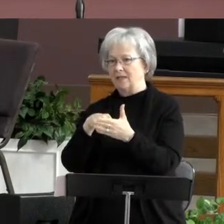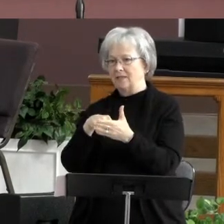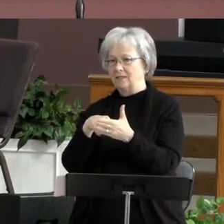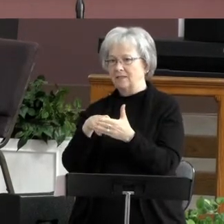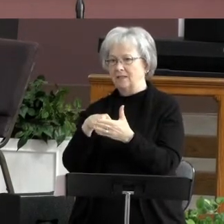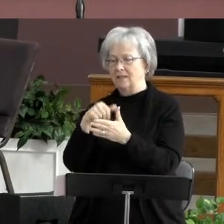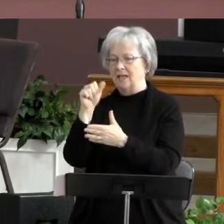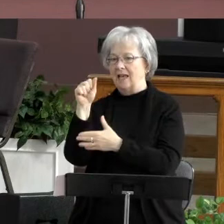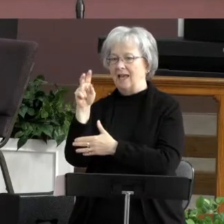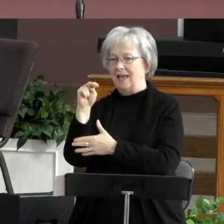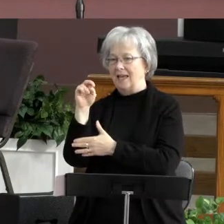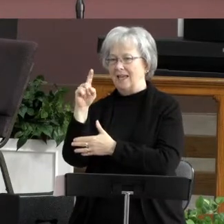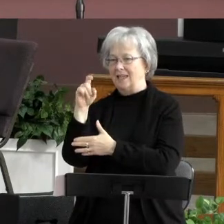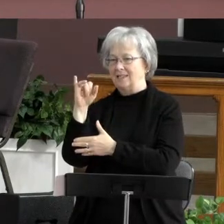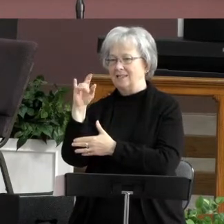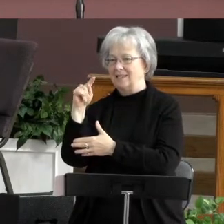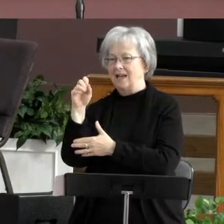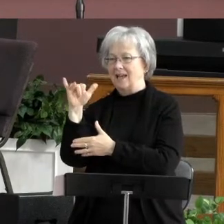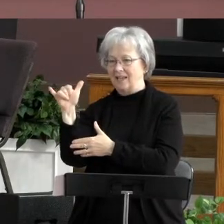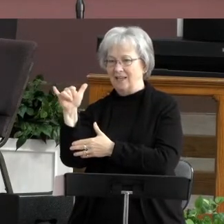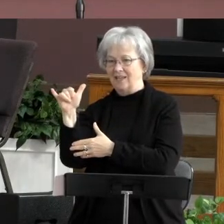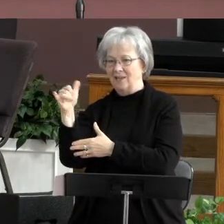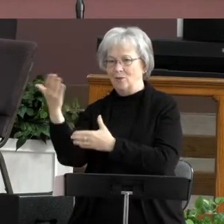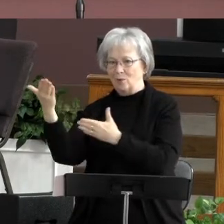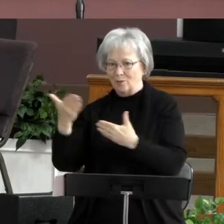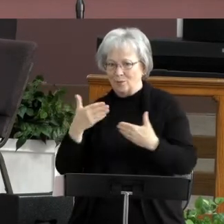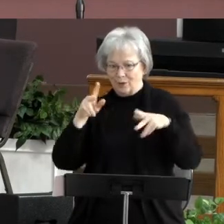bring on several physical symptoms as well.